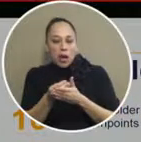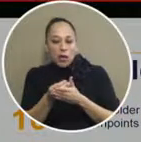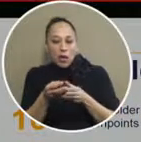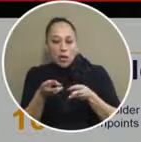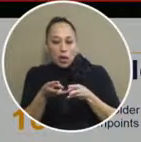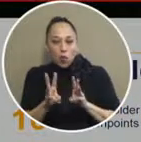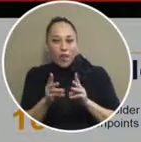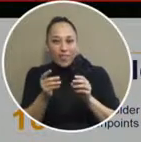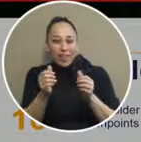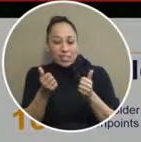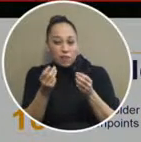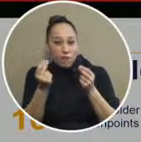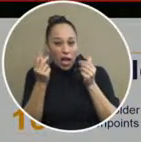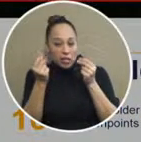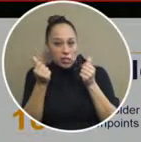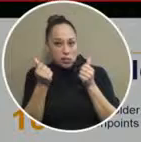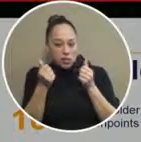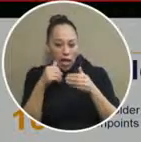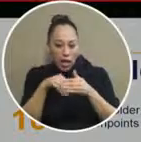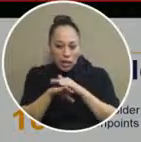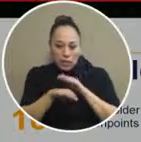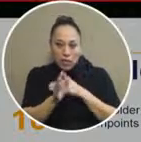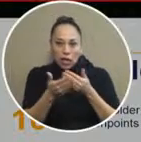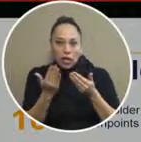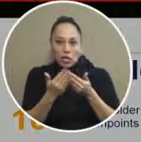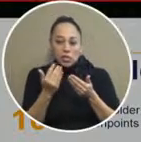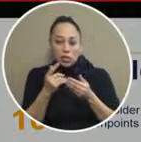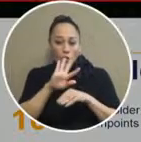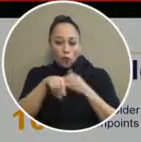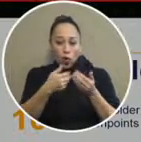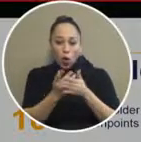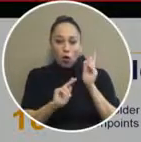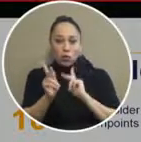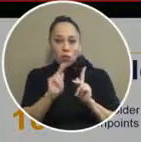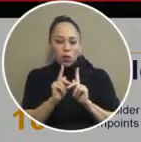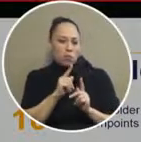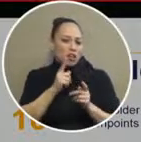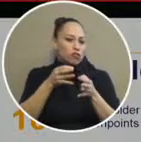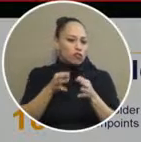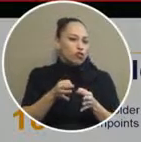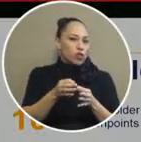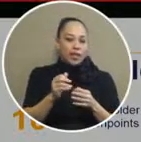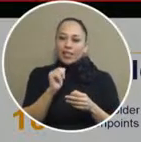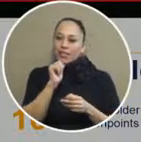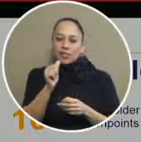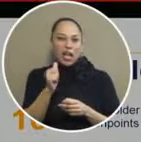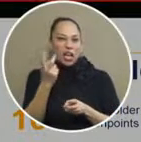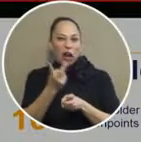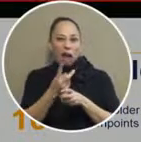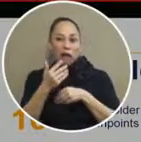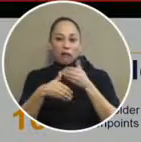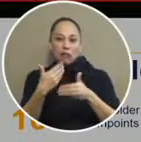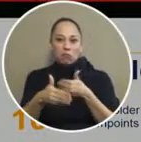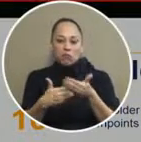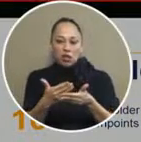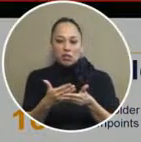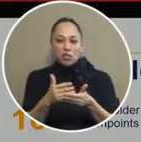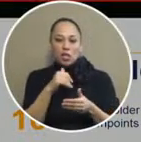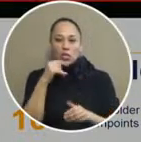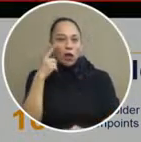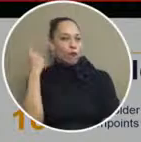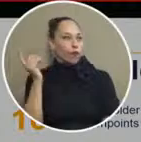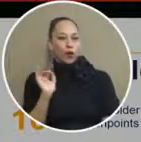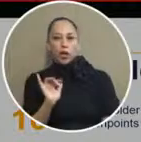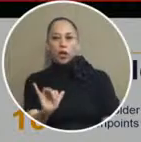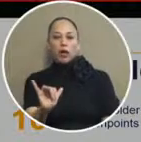quick, accessible to the general public, making sure that this is not a difficult process for them and that it doesn't take